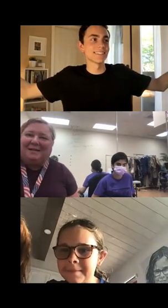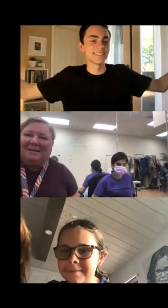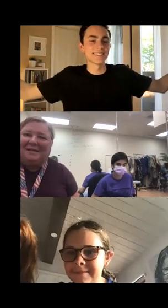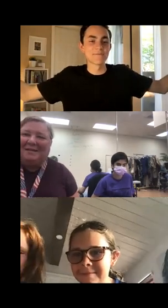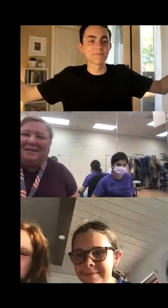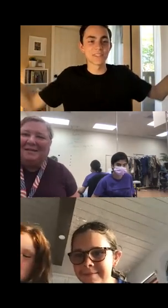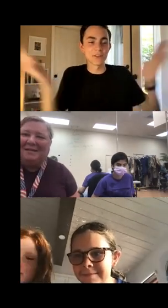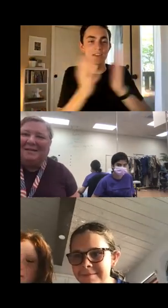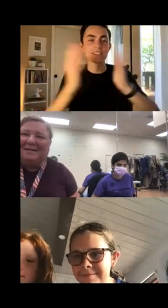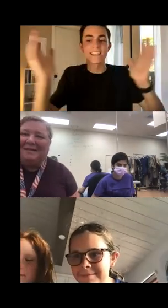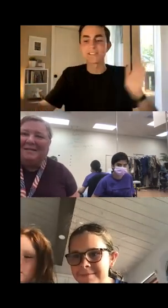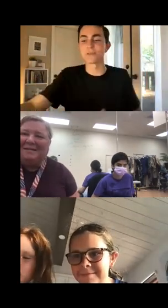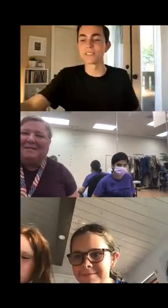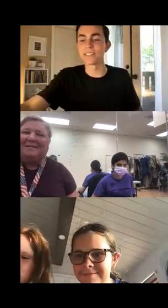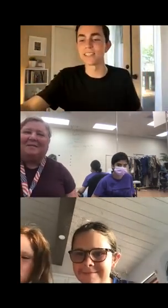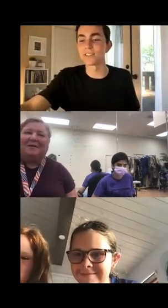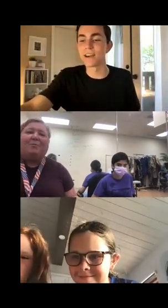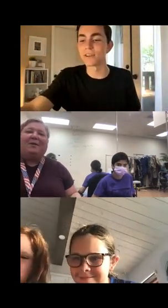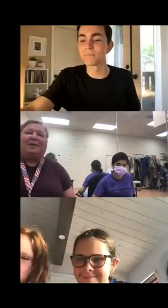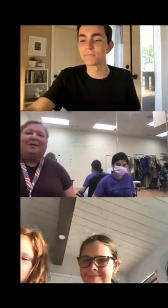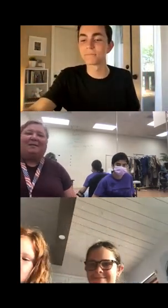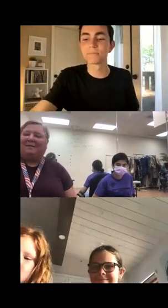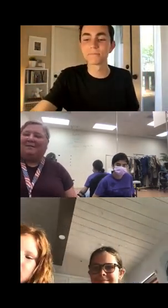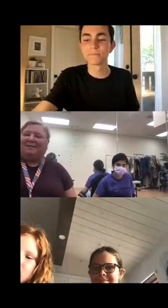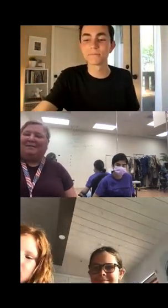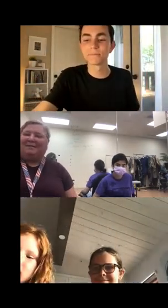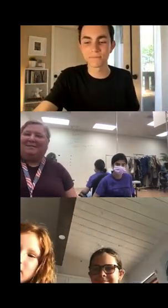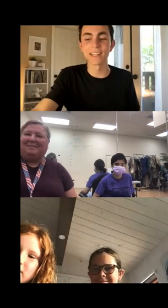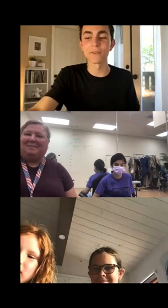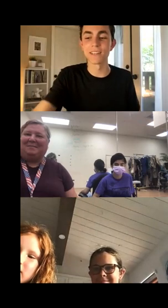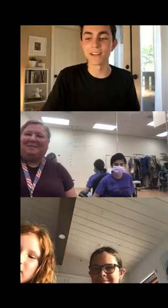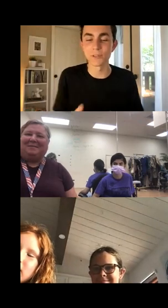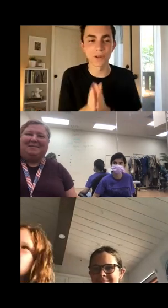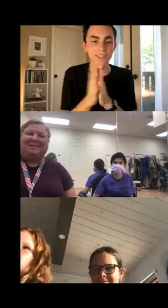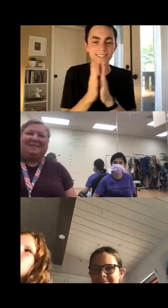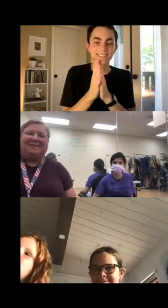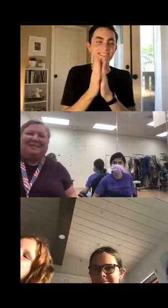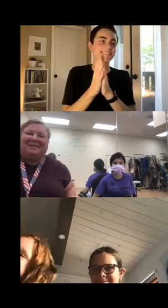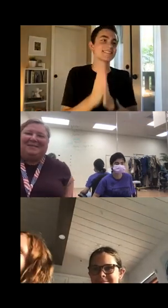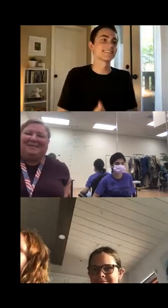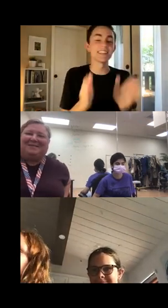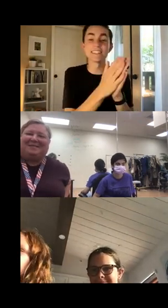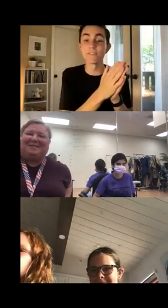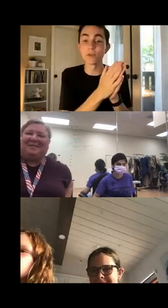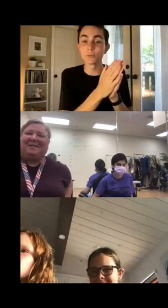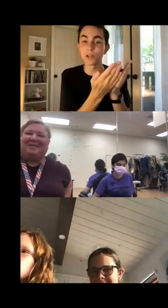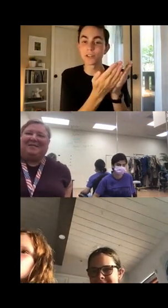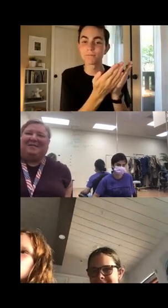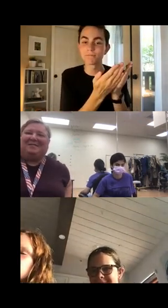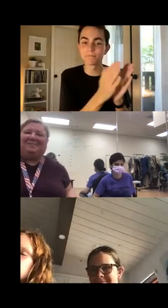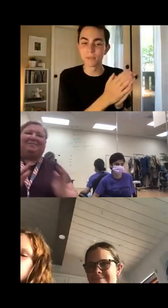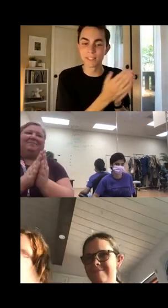What? Give us the answer. What's the answer to that one? Book. There we go. It's book. And this is signed for